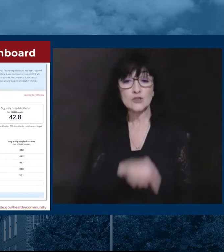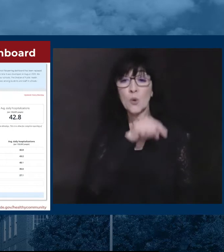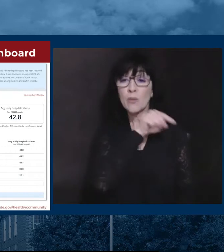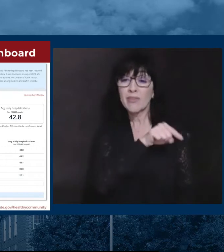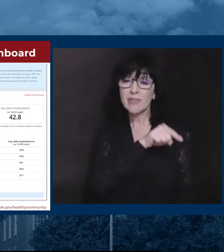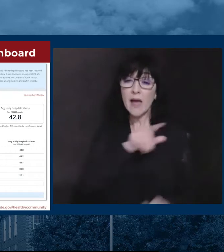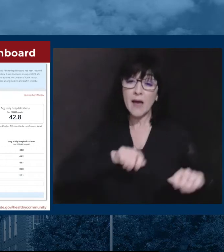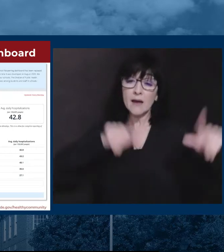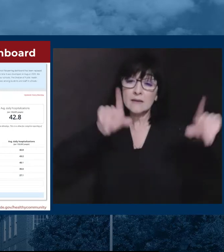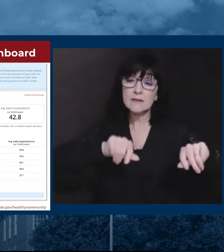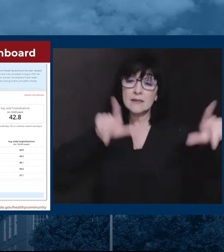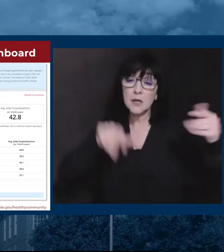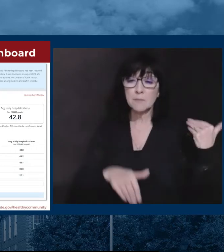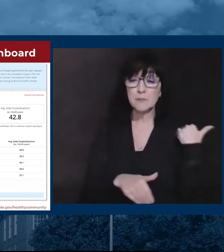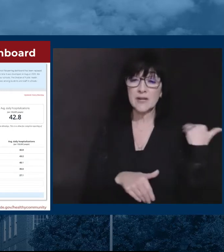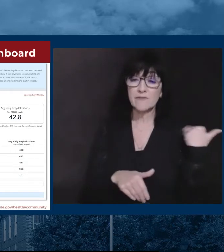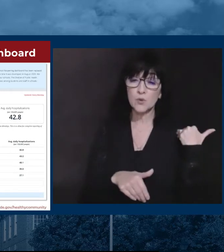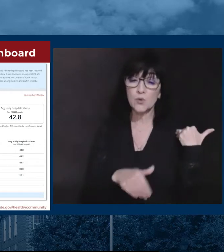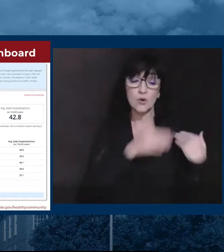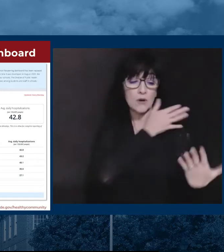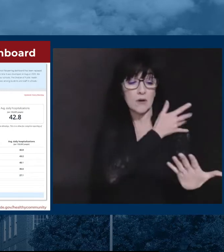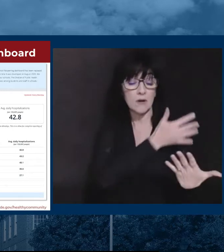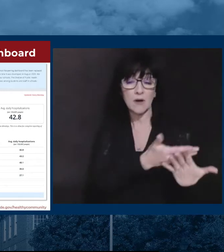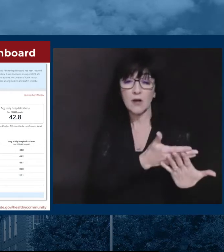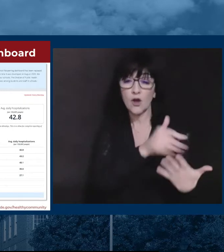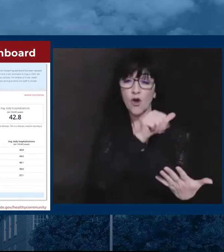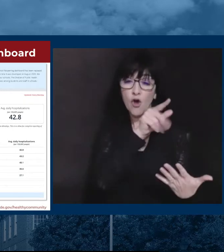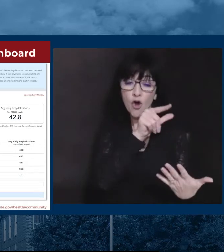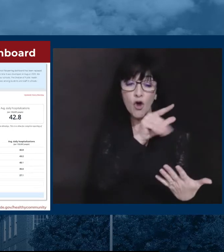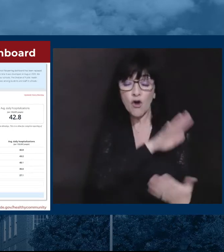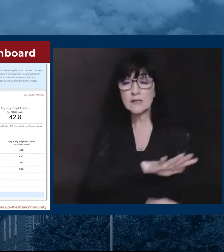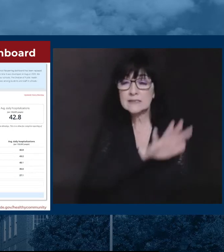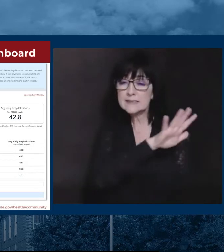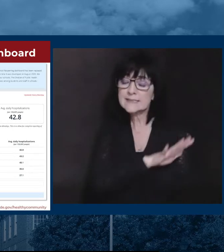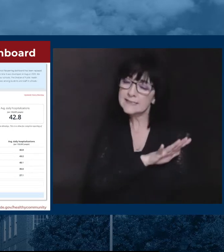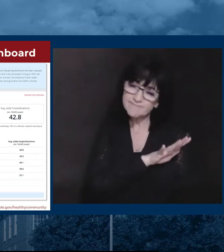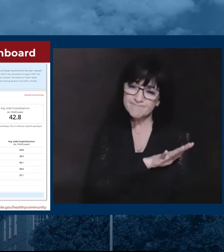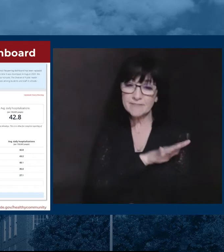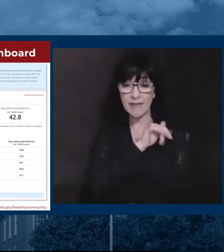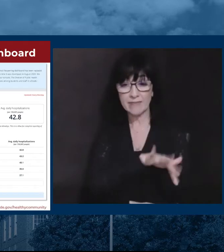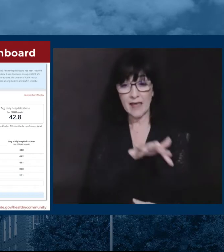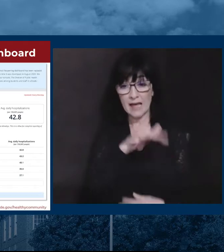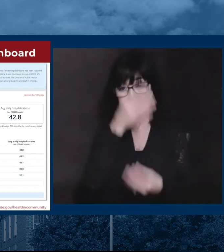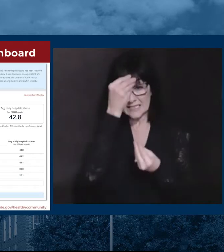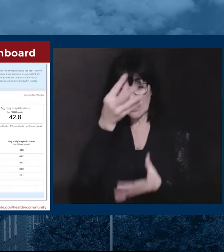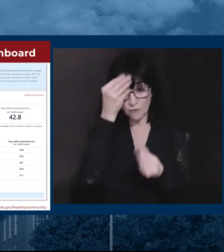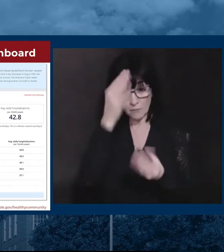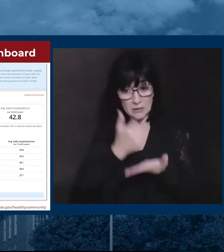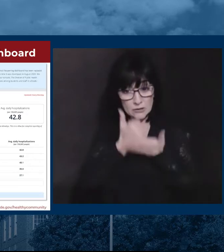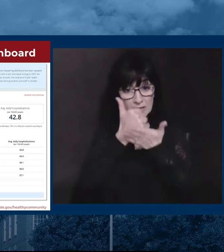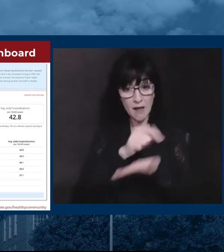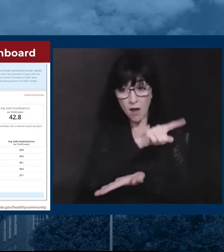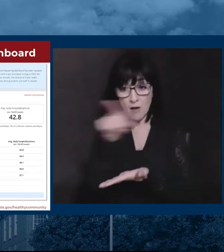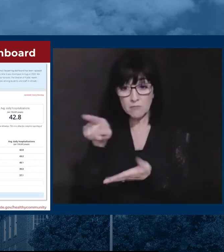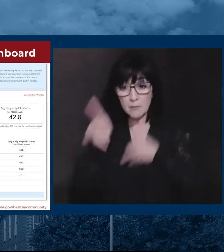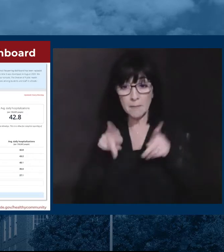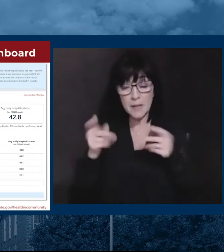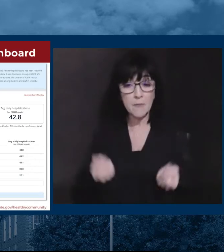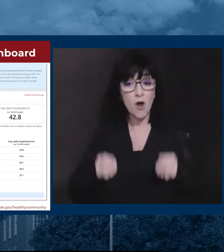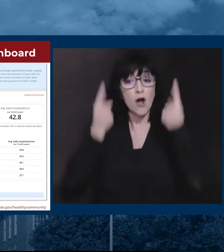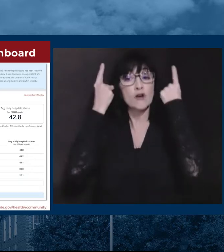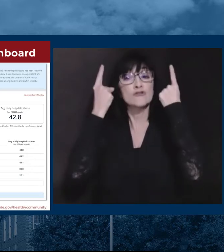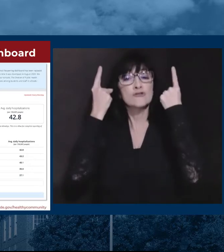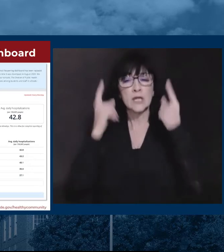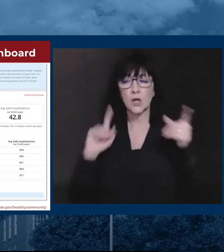of the conditions in schools. In fact, what we saw in November and December, when we had higher levels